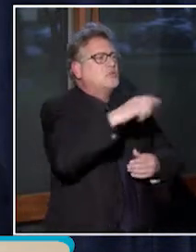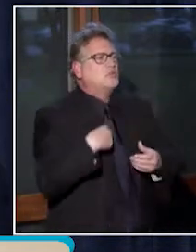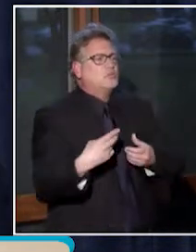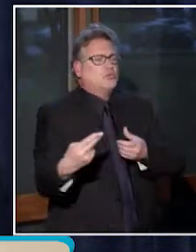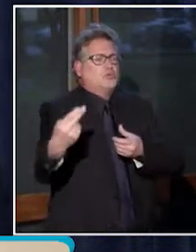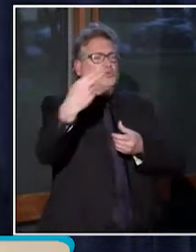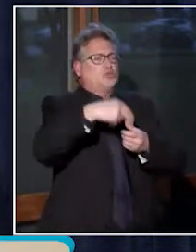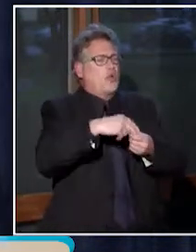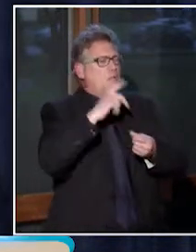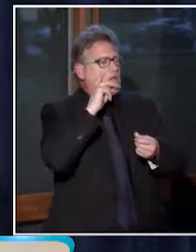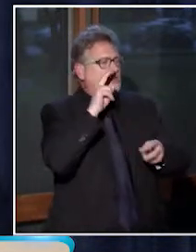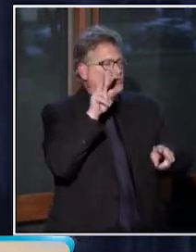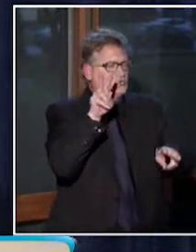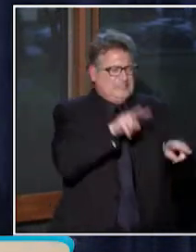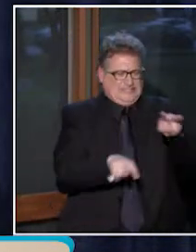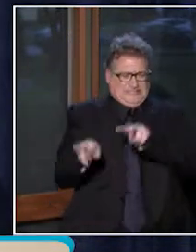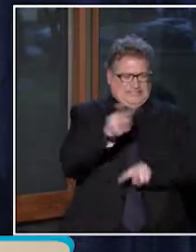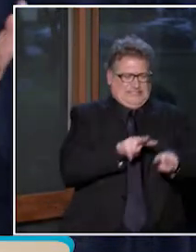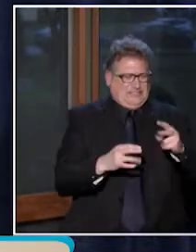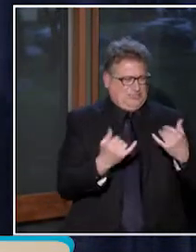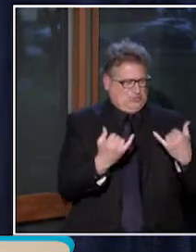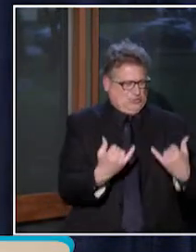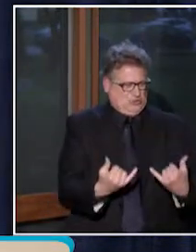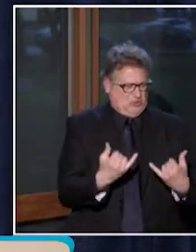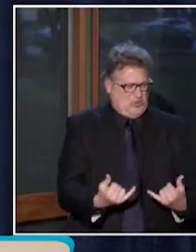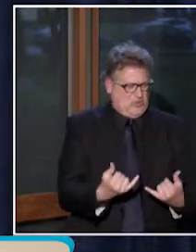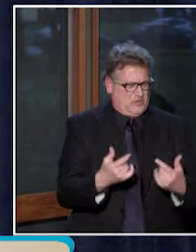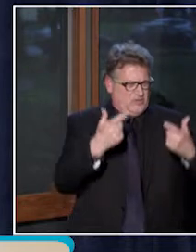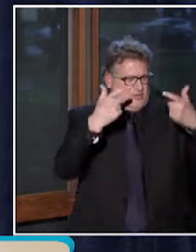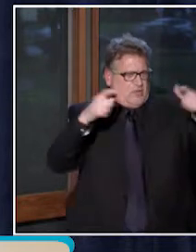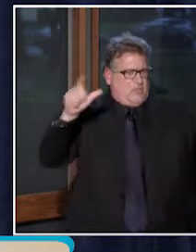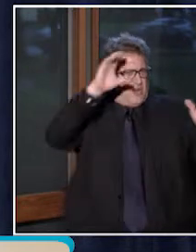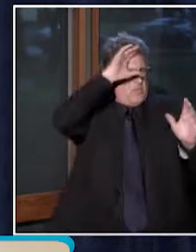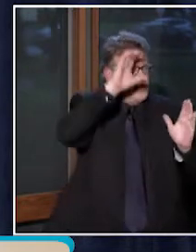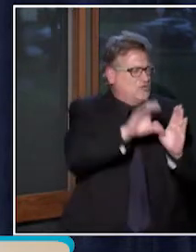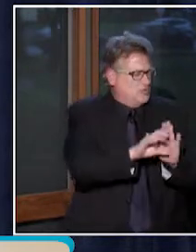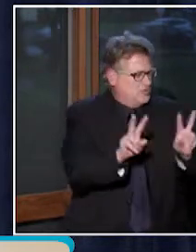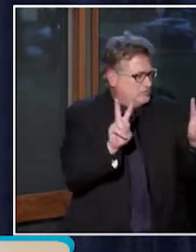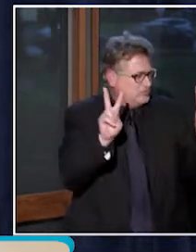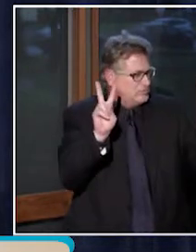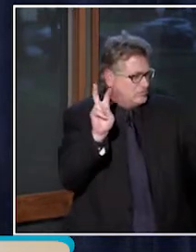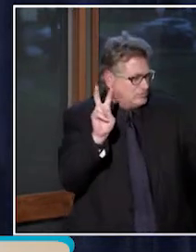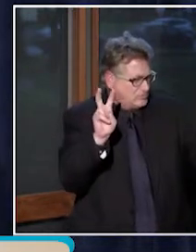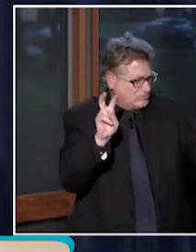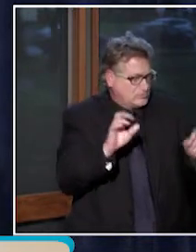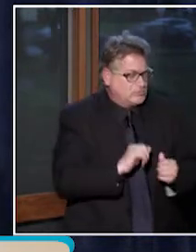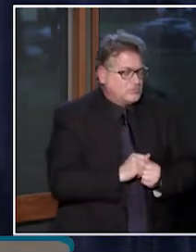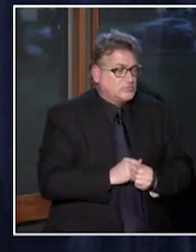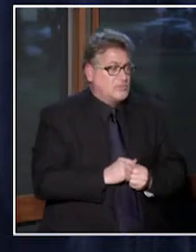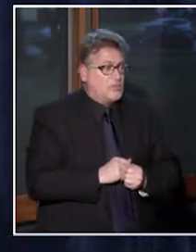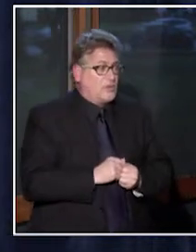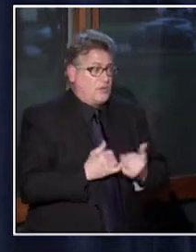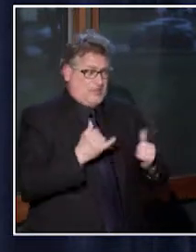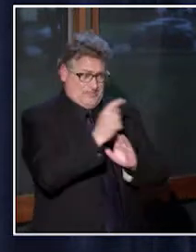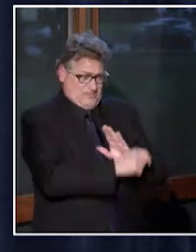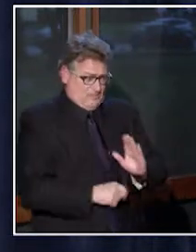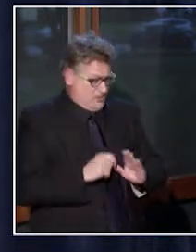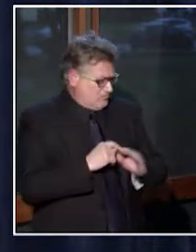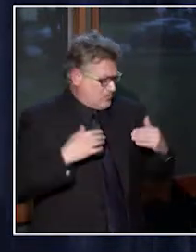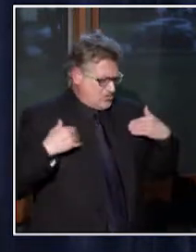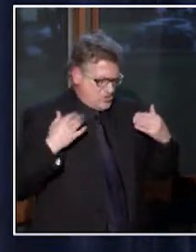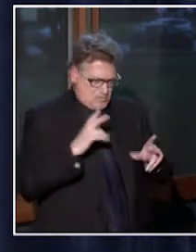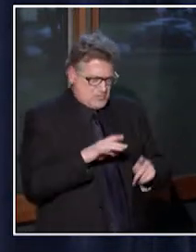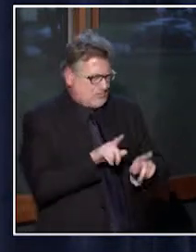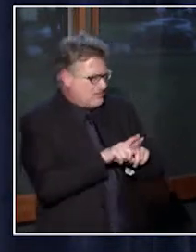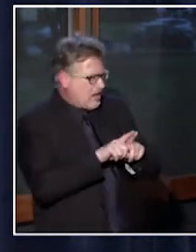an examination of our current moment, the bigger picture, if you will. At a time when young people like